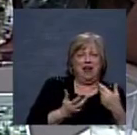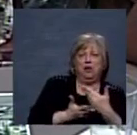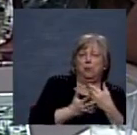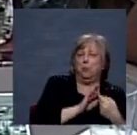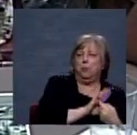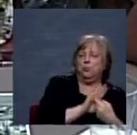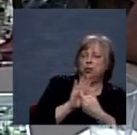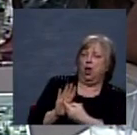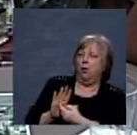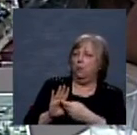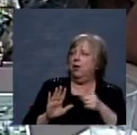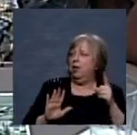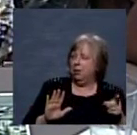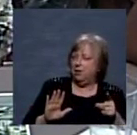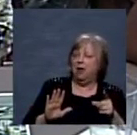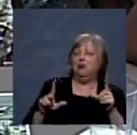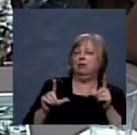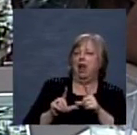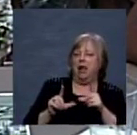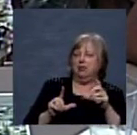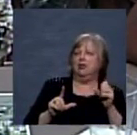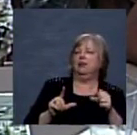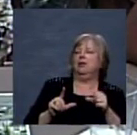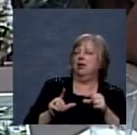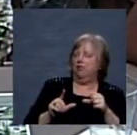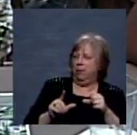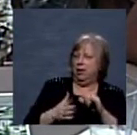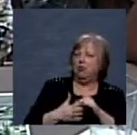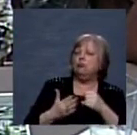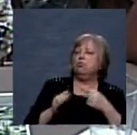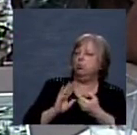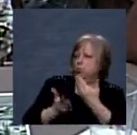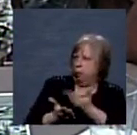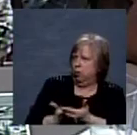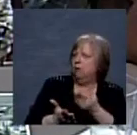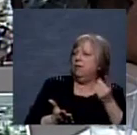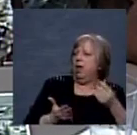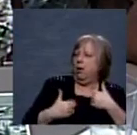credentials to show that this was their car that they owned. It